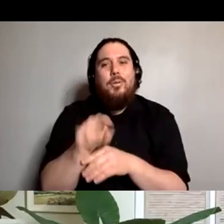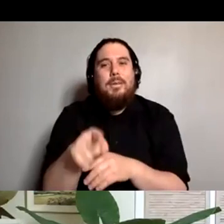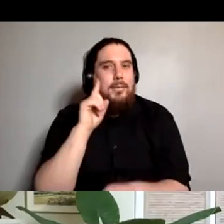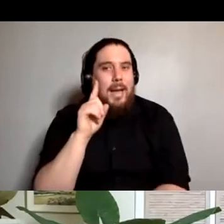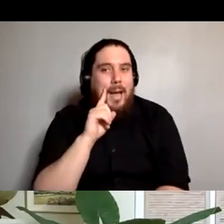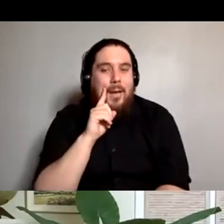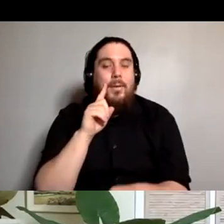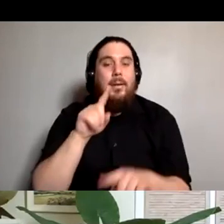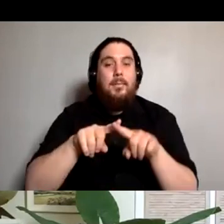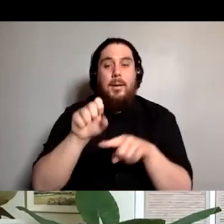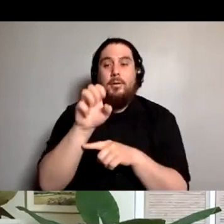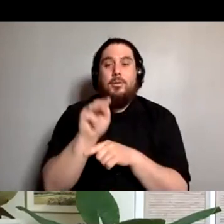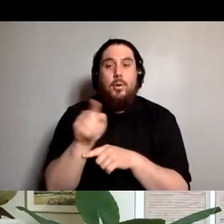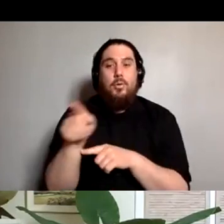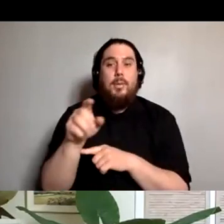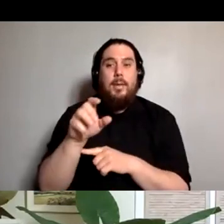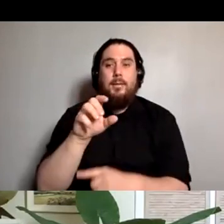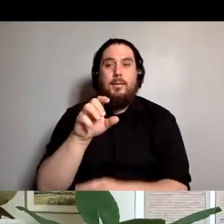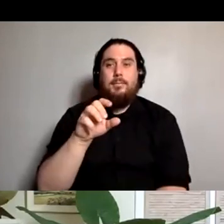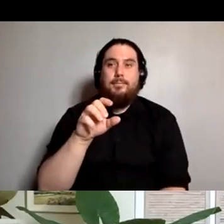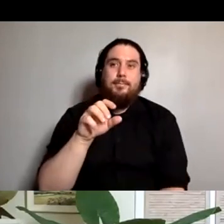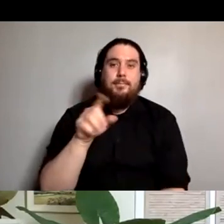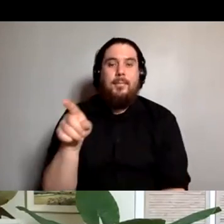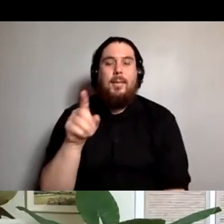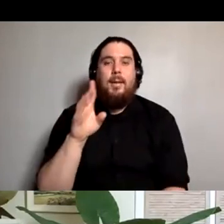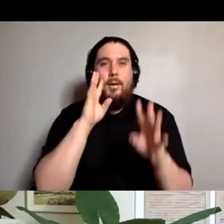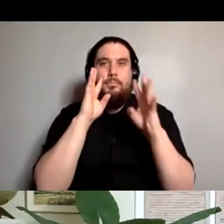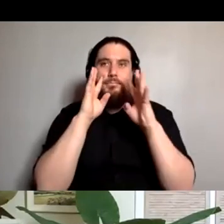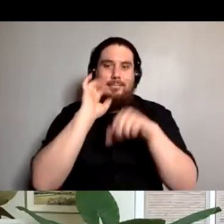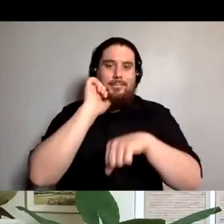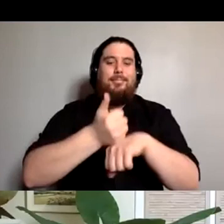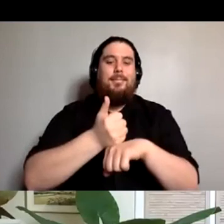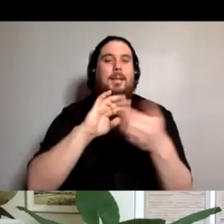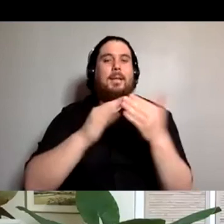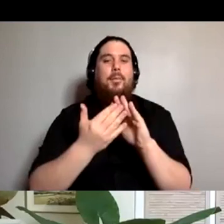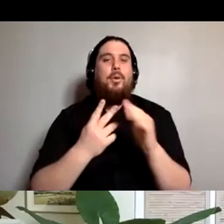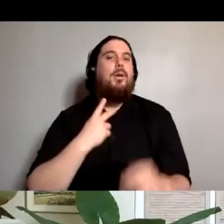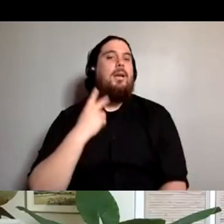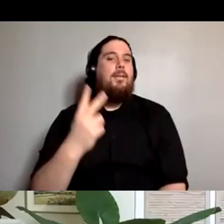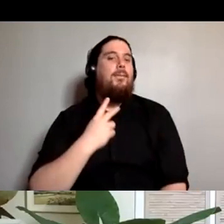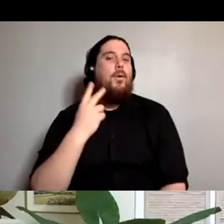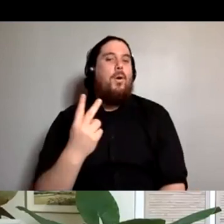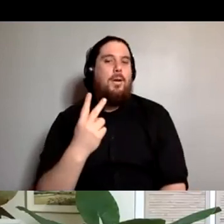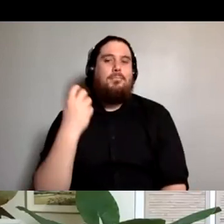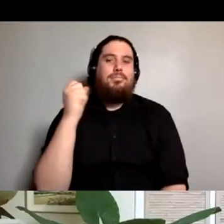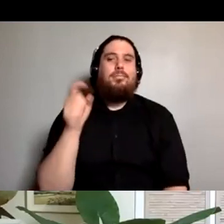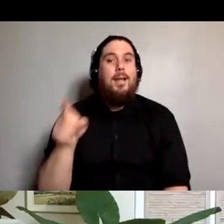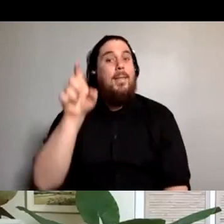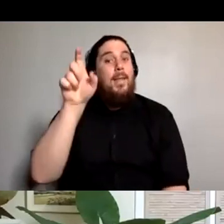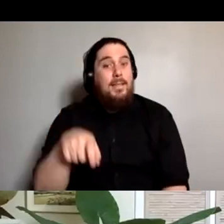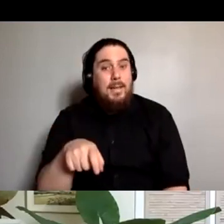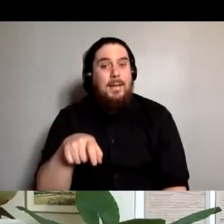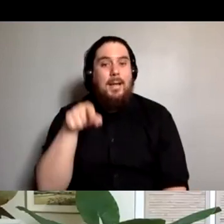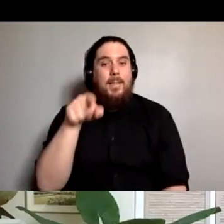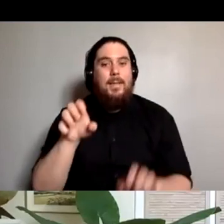social media forum creates a community voice that is absolutely needed. So again, this is a kind of opportunity